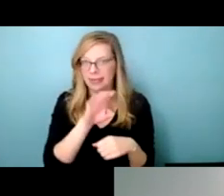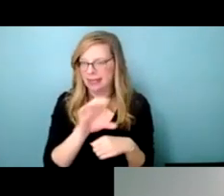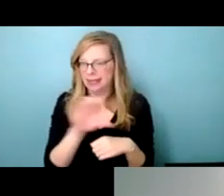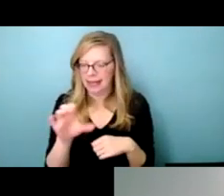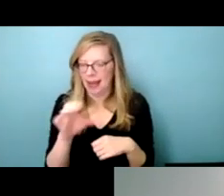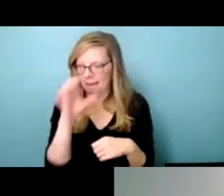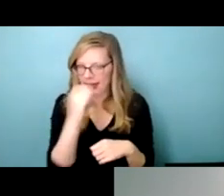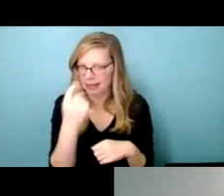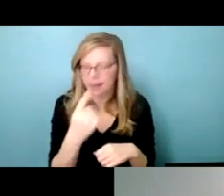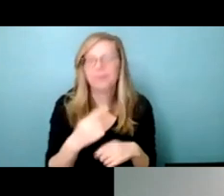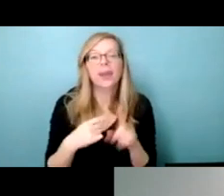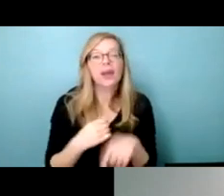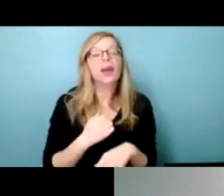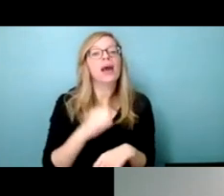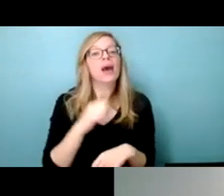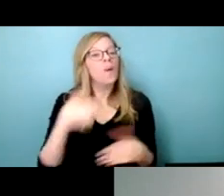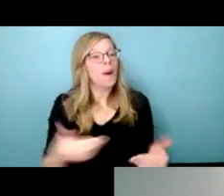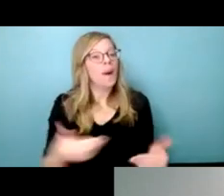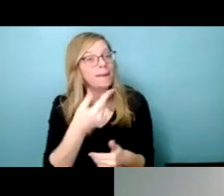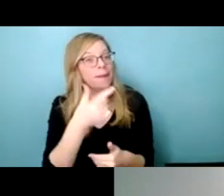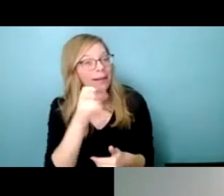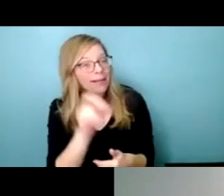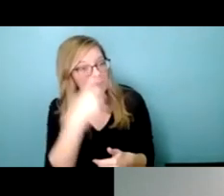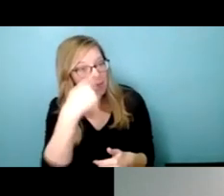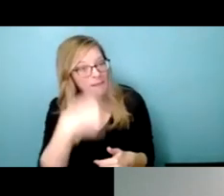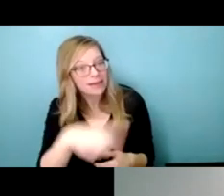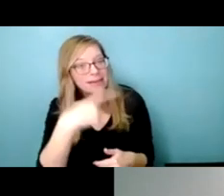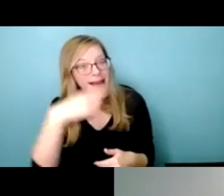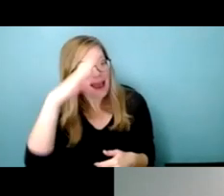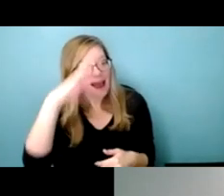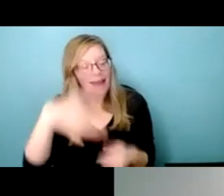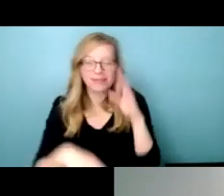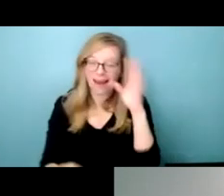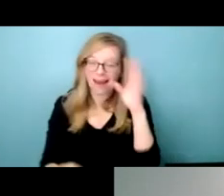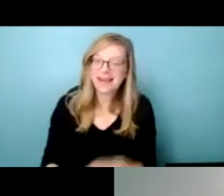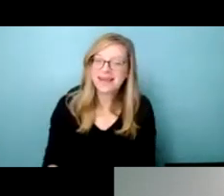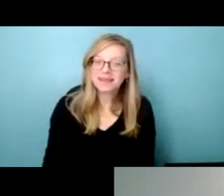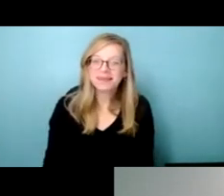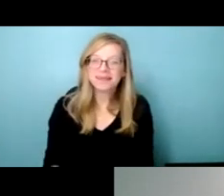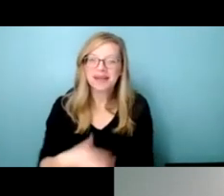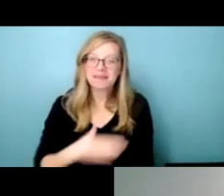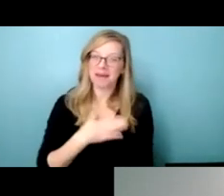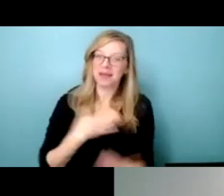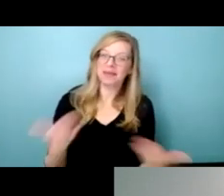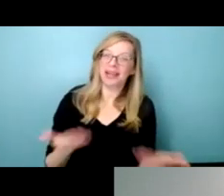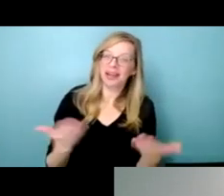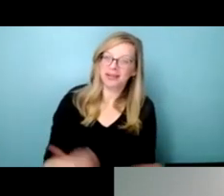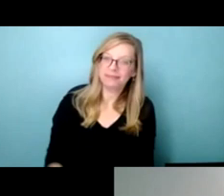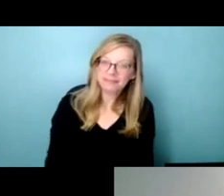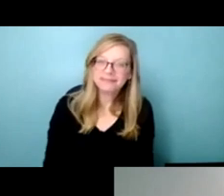Welcome, Glenn. Can you say hi to everybody this morning? Hey, hi. Glad to be here.